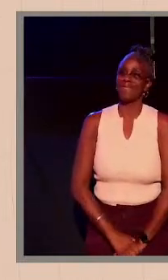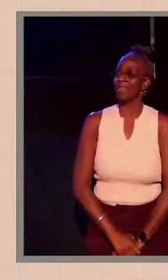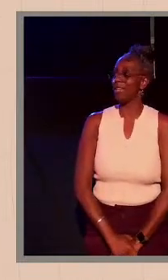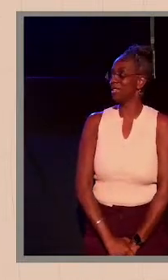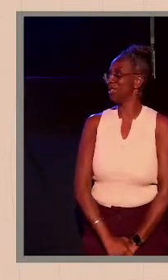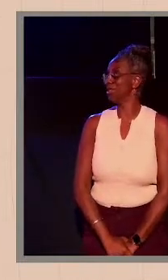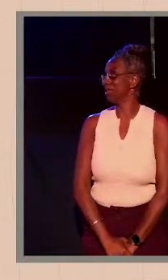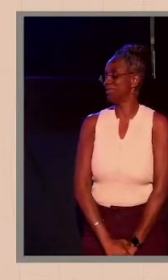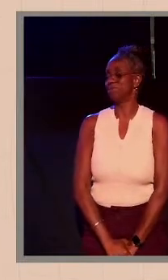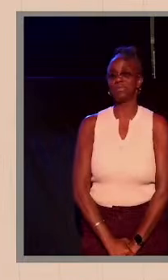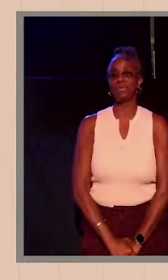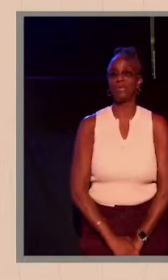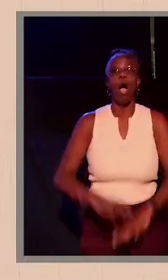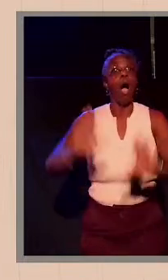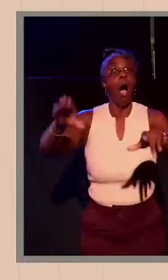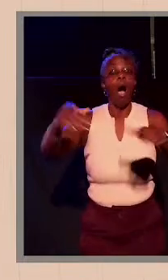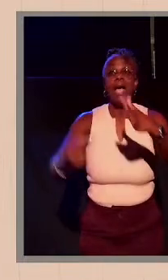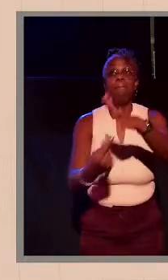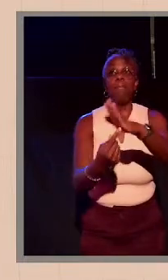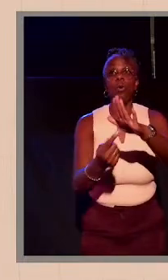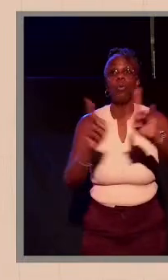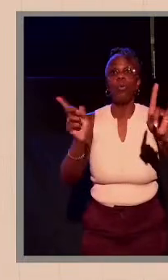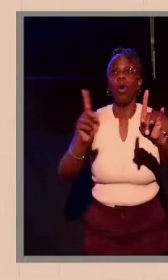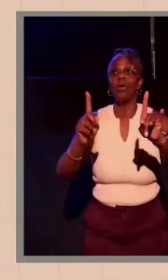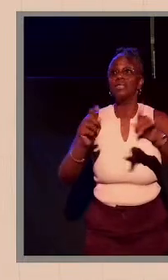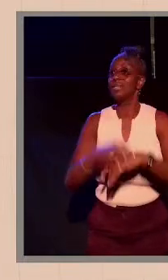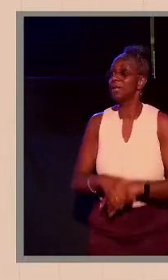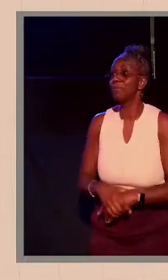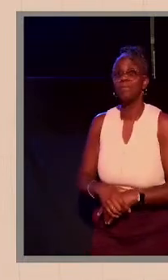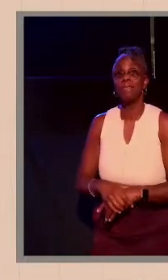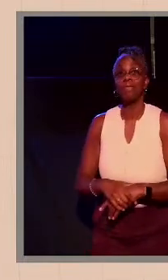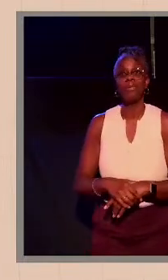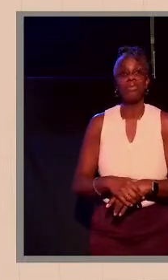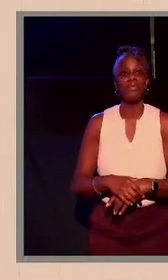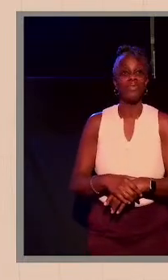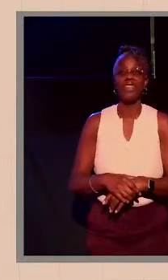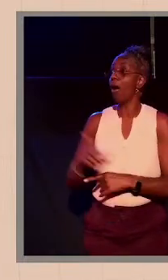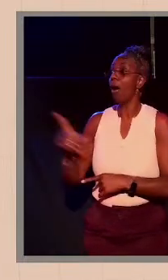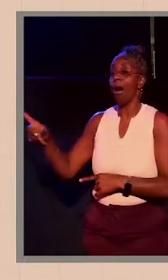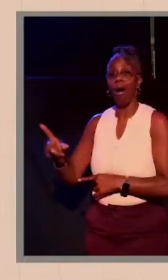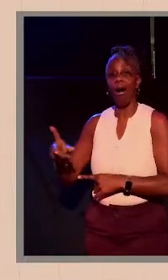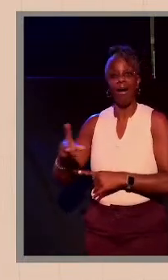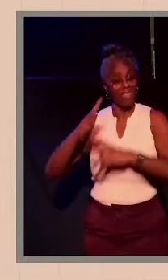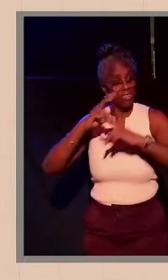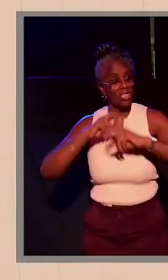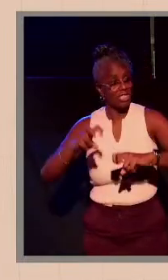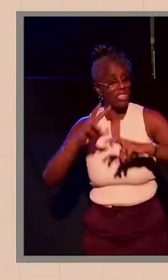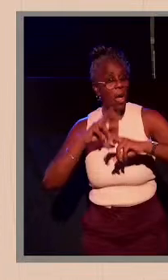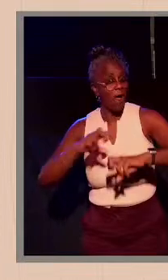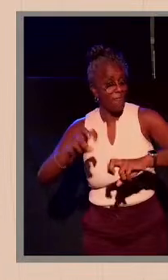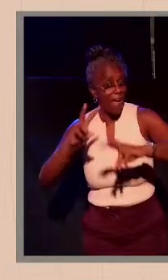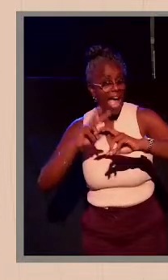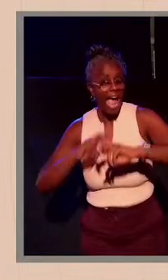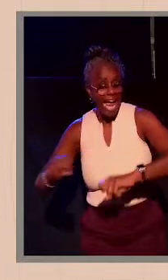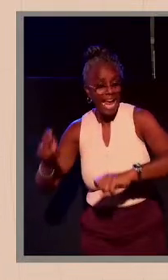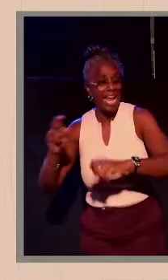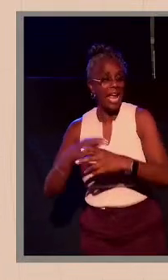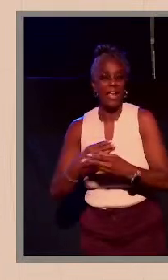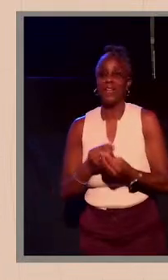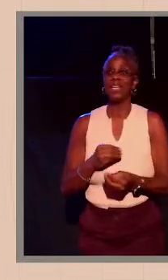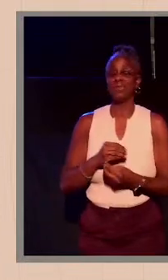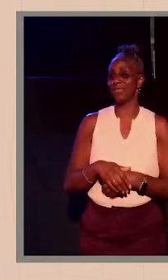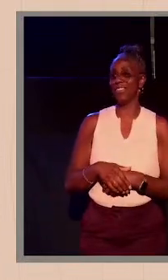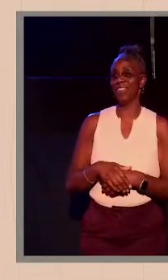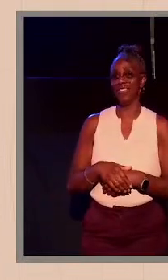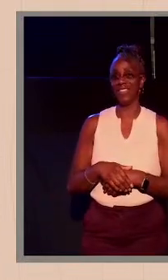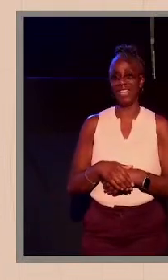Oh, I forgot the most important thing. Please fill in the evaluation survey, because then our funders are happy and we know what we're doing well and we know what we're doing